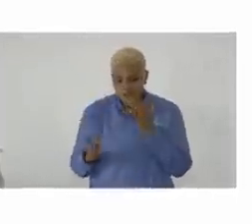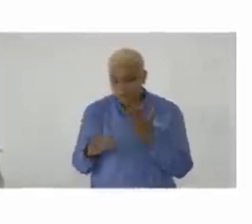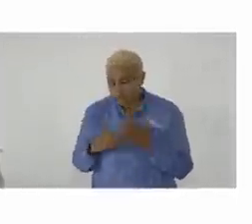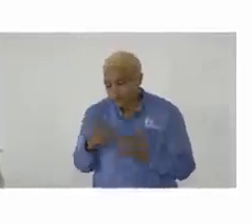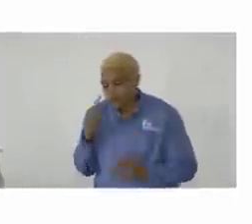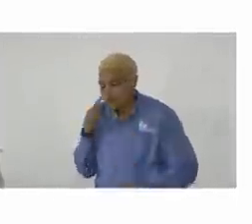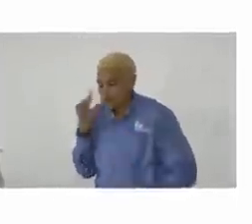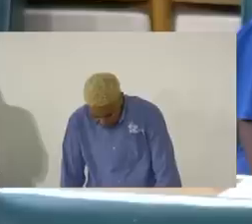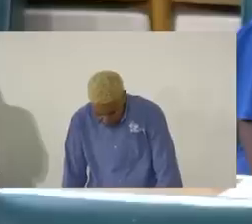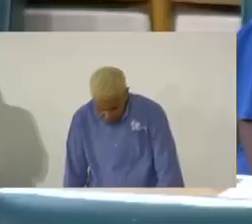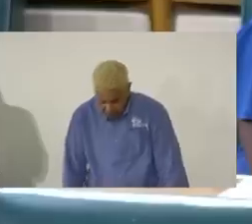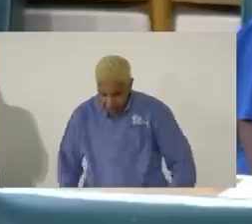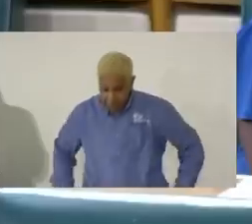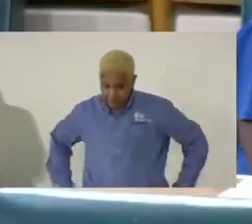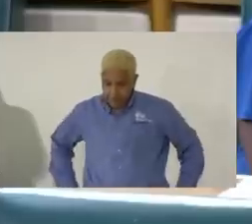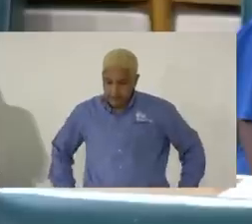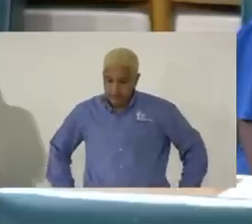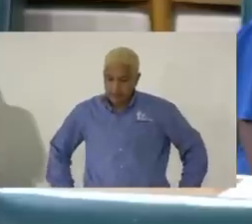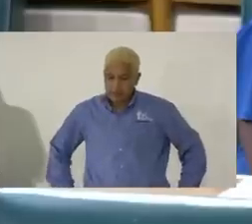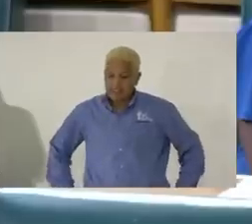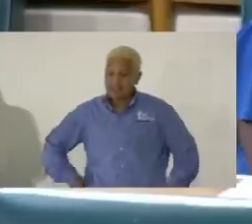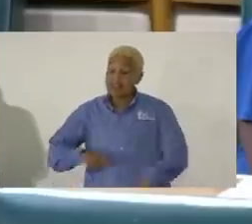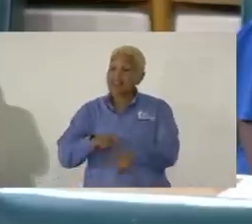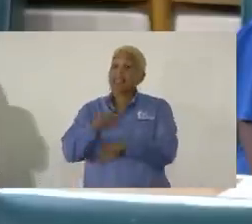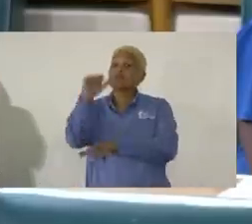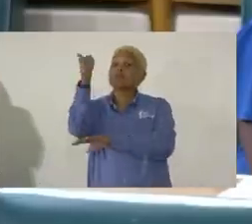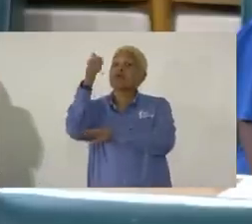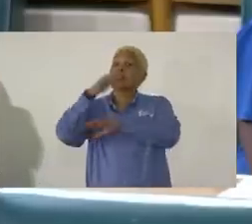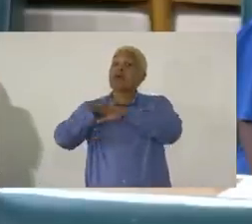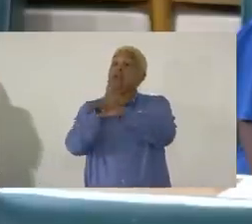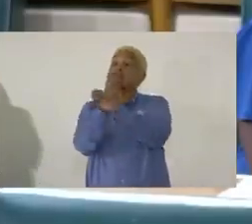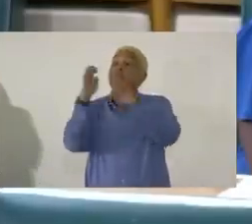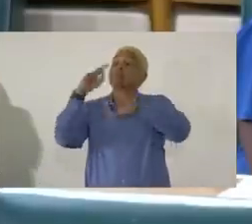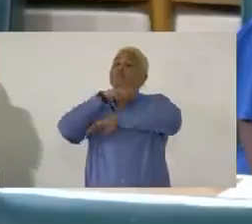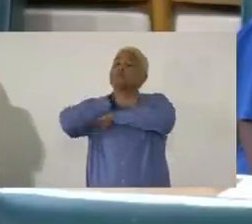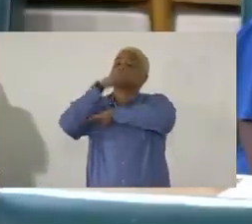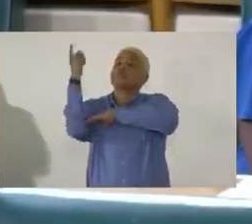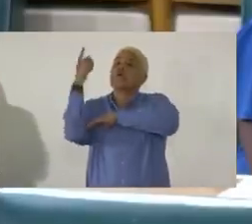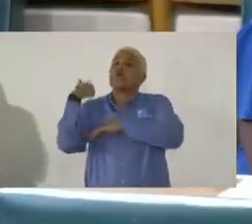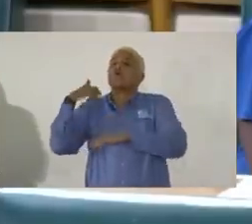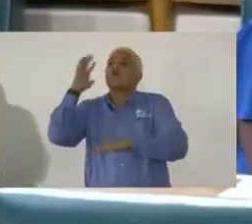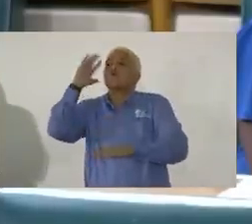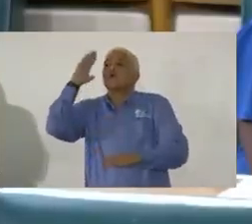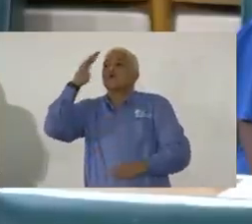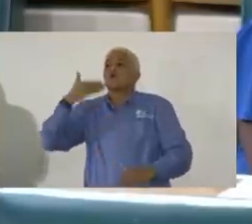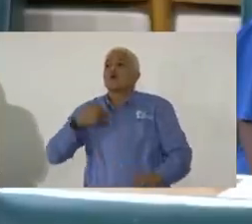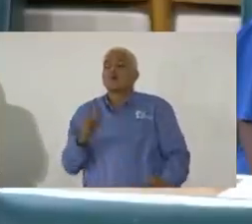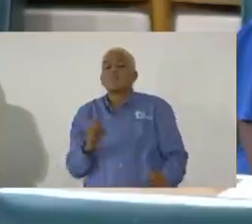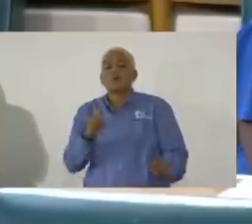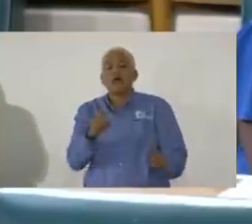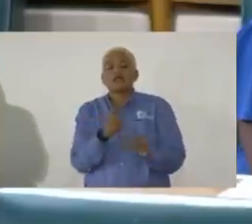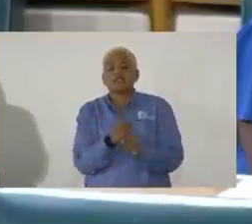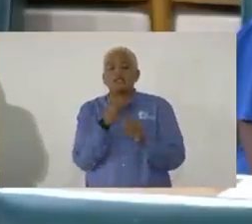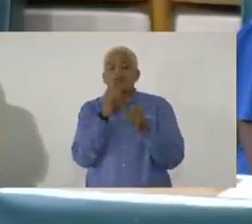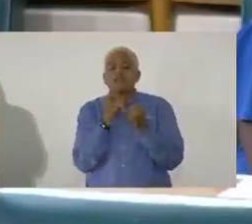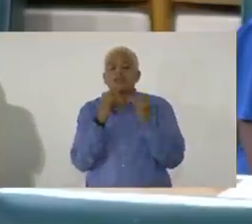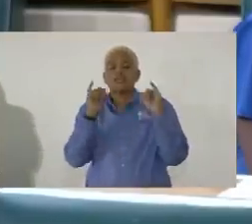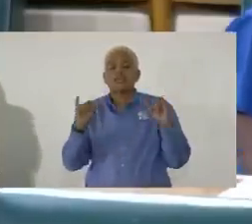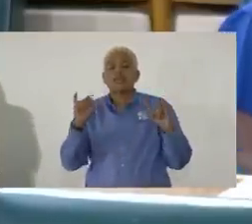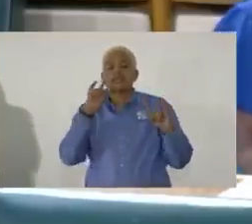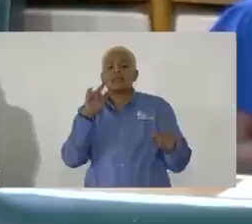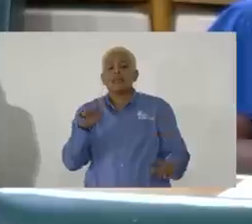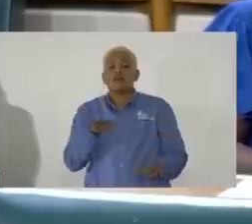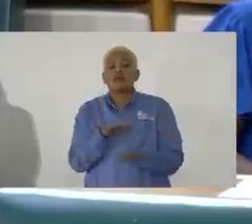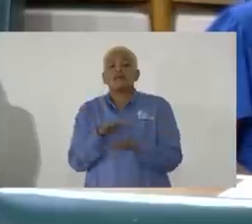the island's history. At 10 o'clock on Emancipation Day, we welcome back the Independence